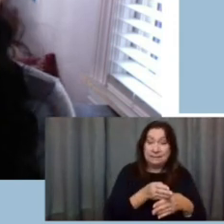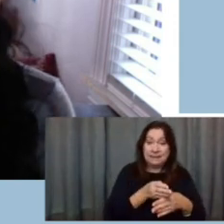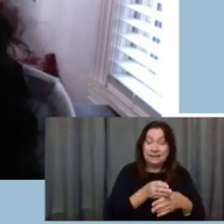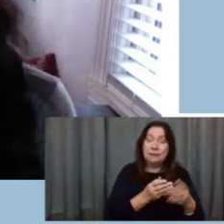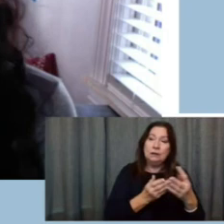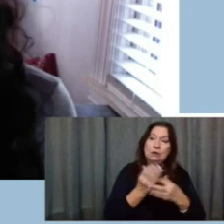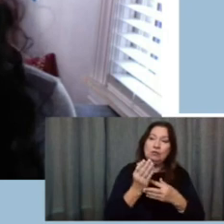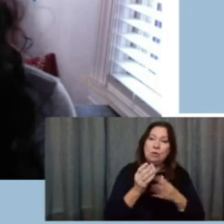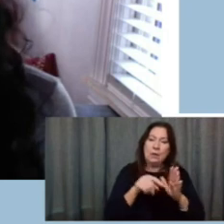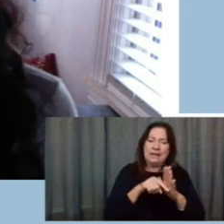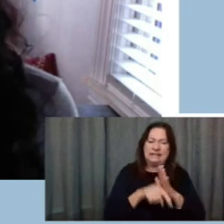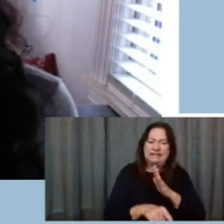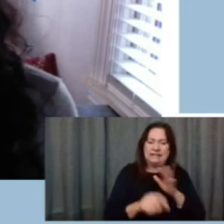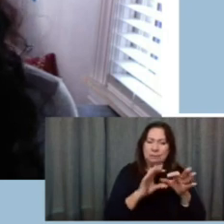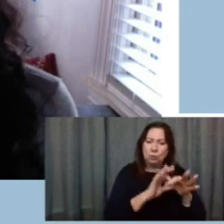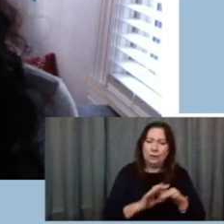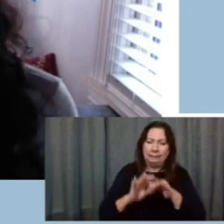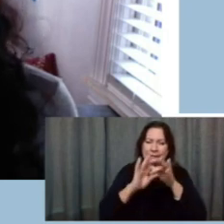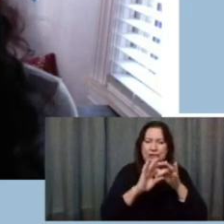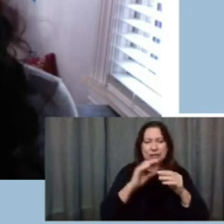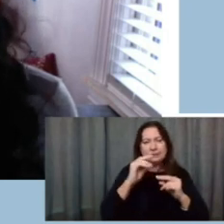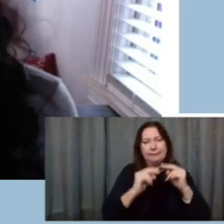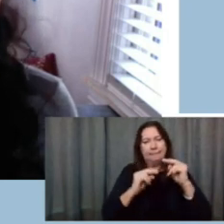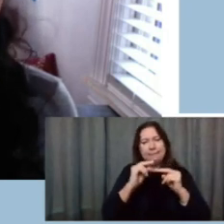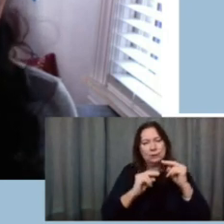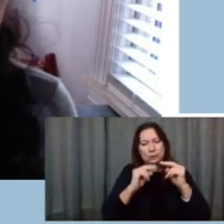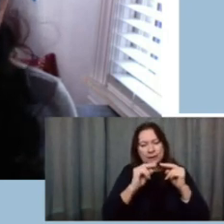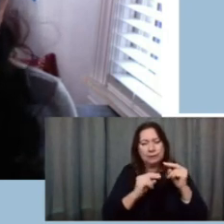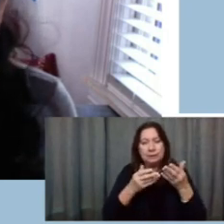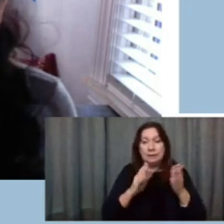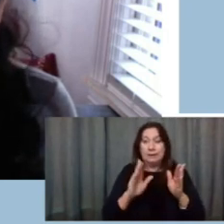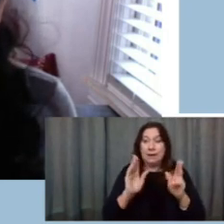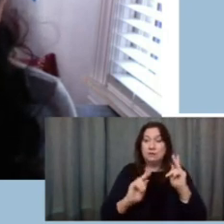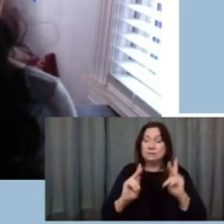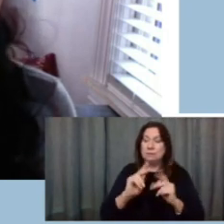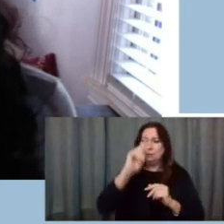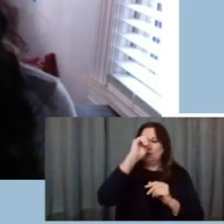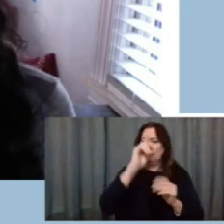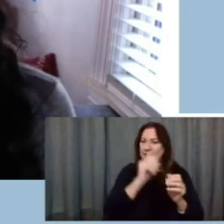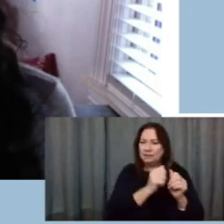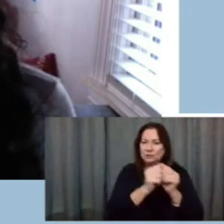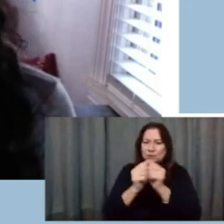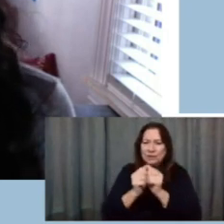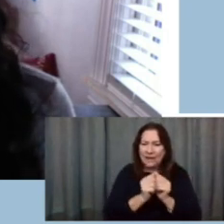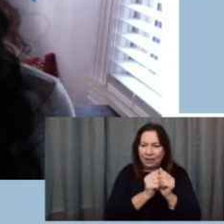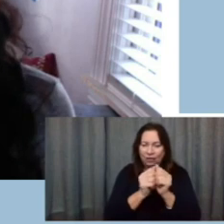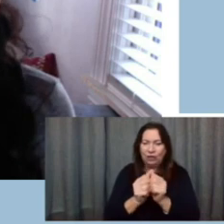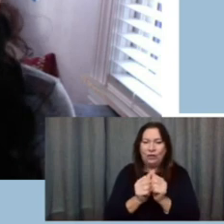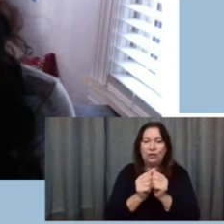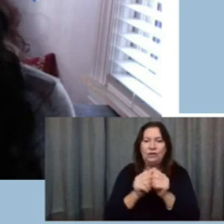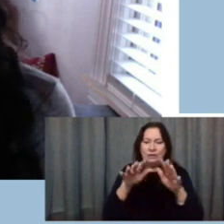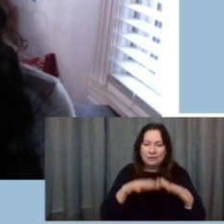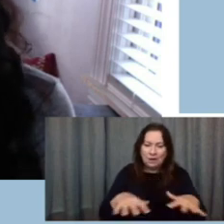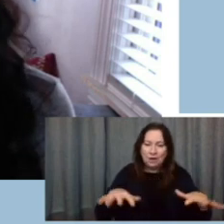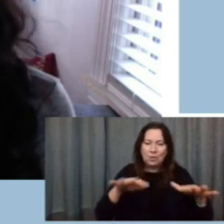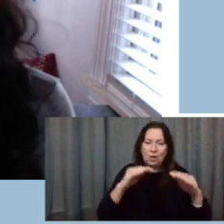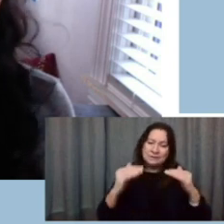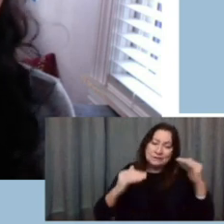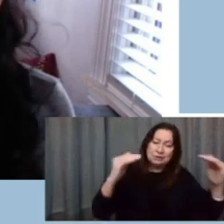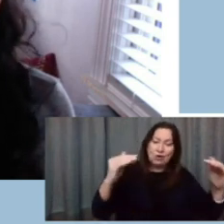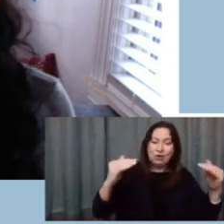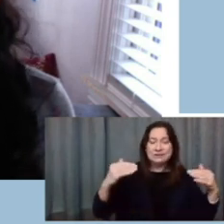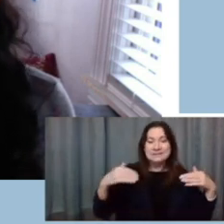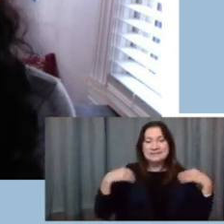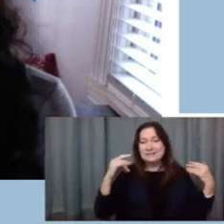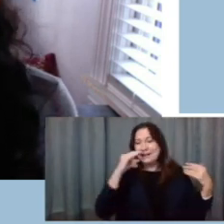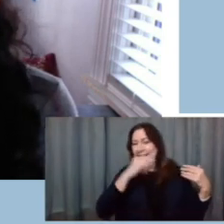deep relationship building allows for people to think together across adults and kids, across